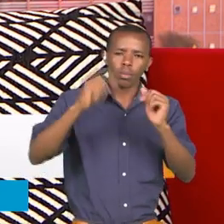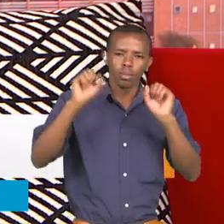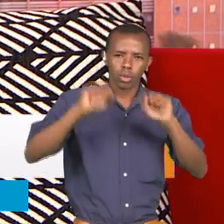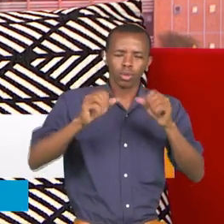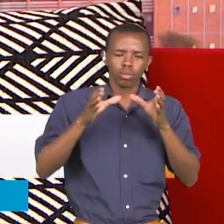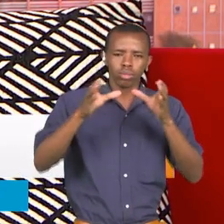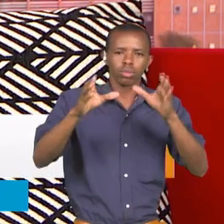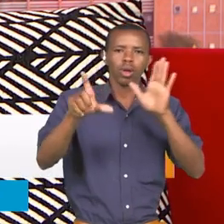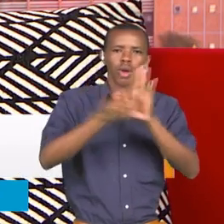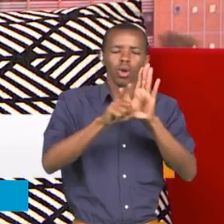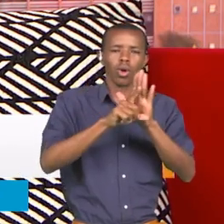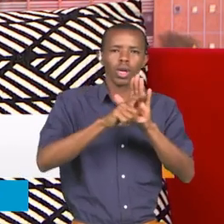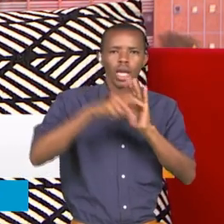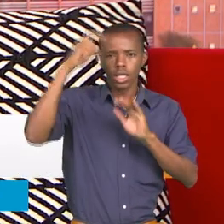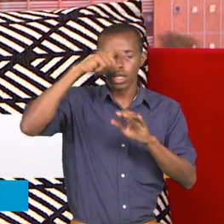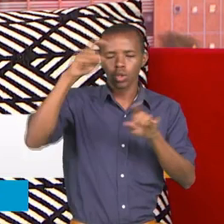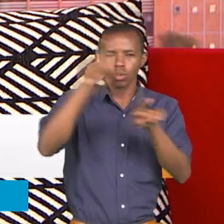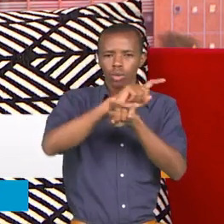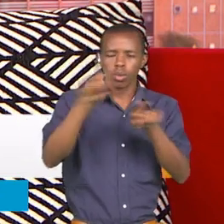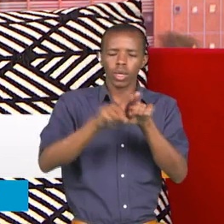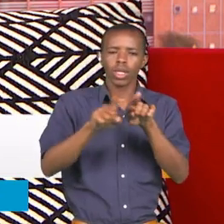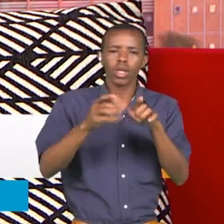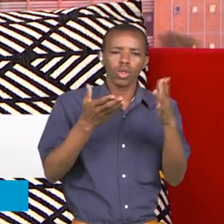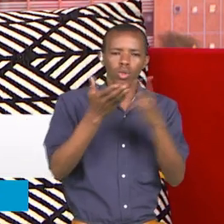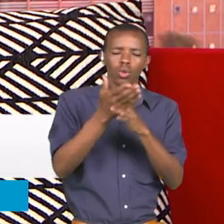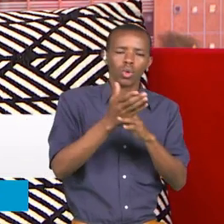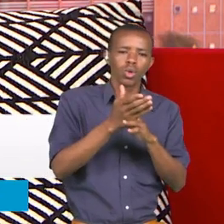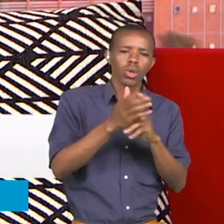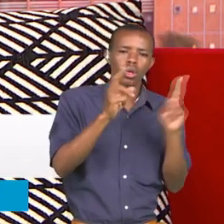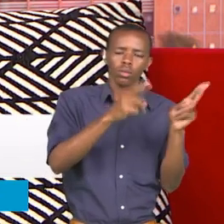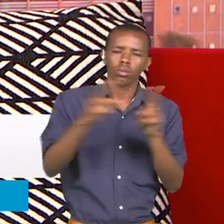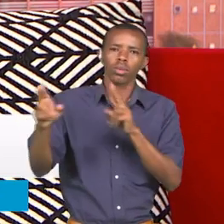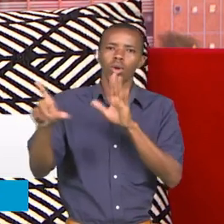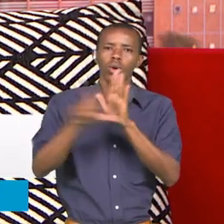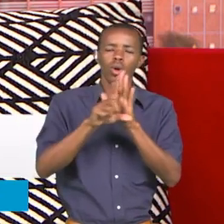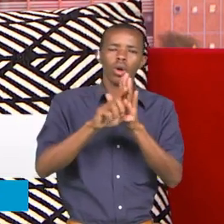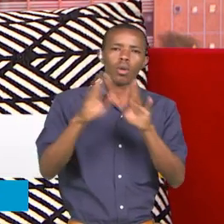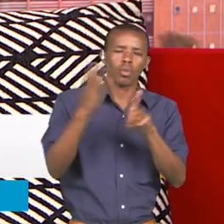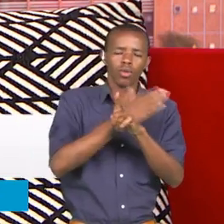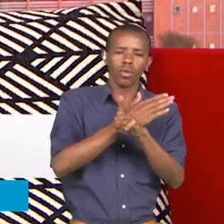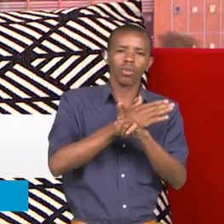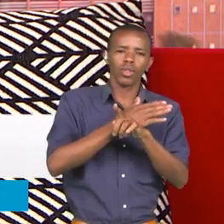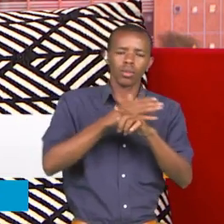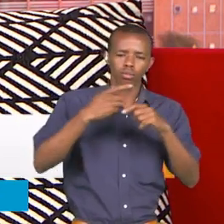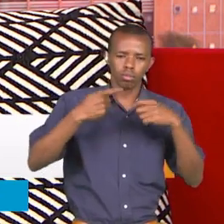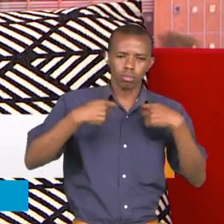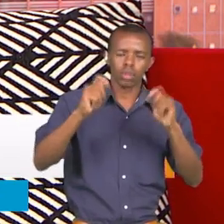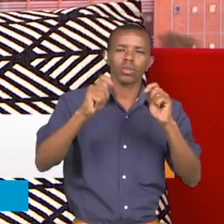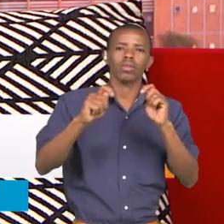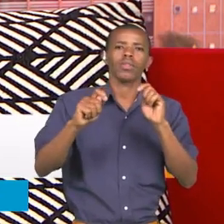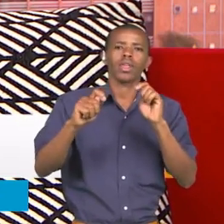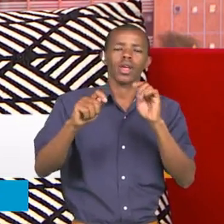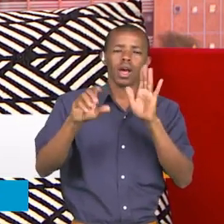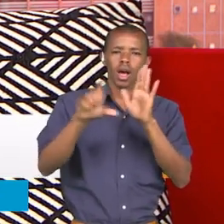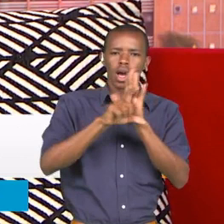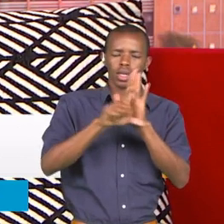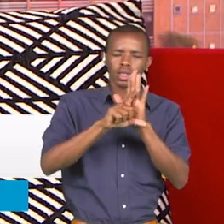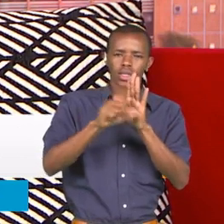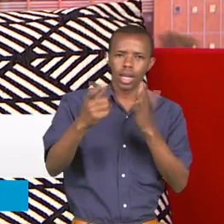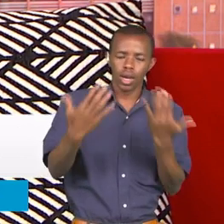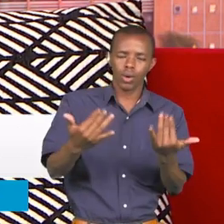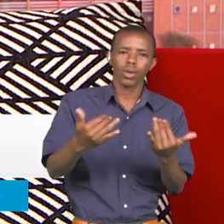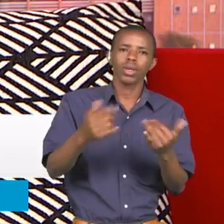to intellectual property through common law, even before the enactment of the Act. Mm-hmm. But I would also say that to a certain